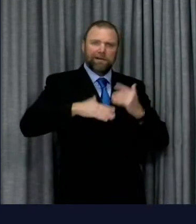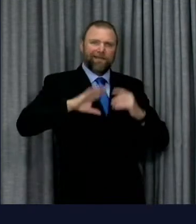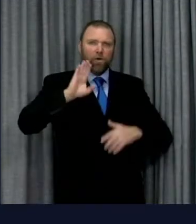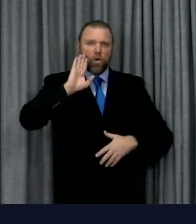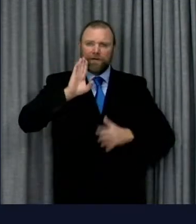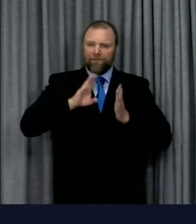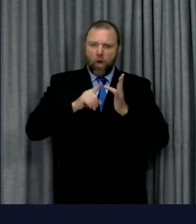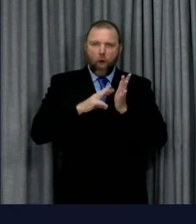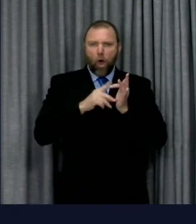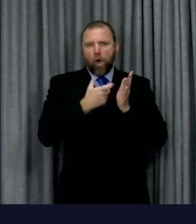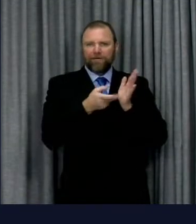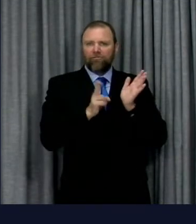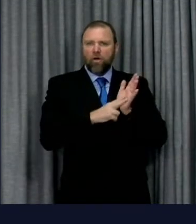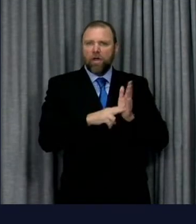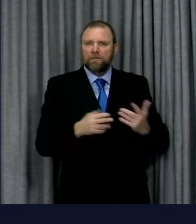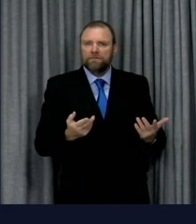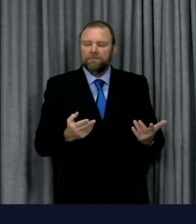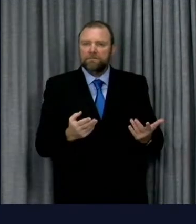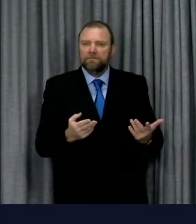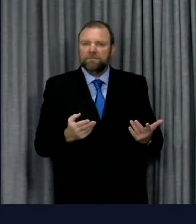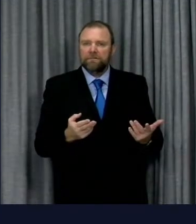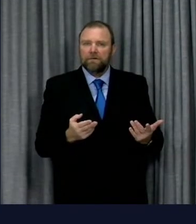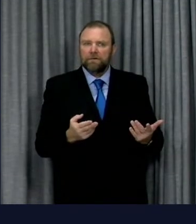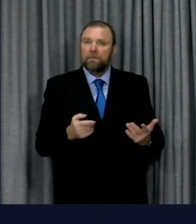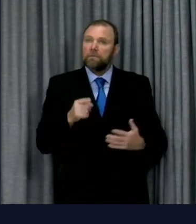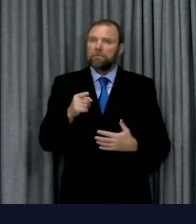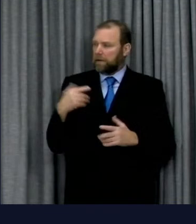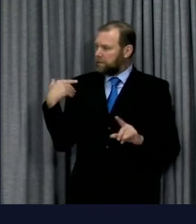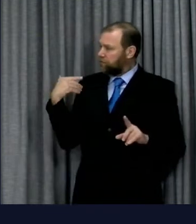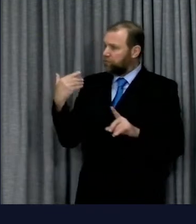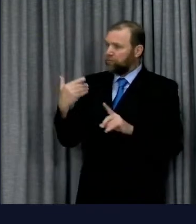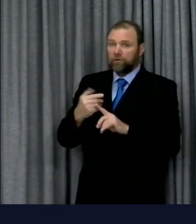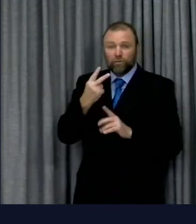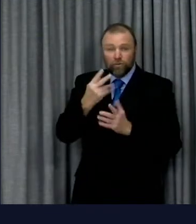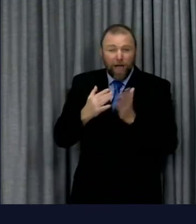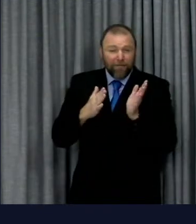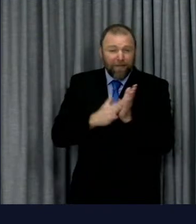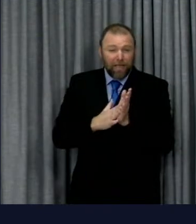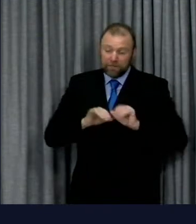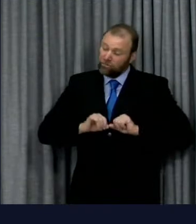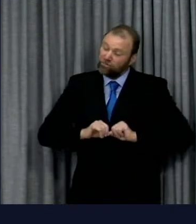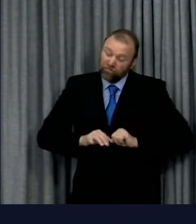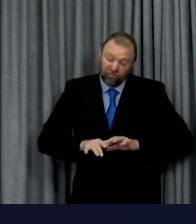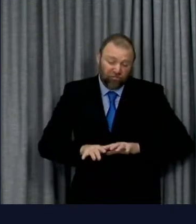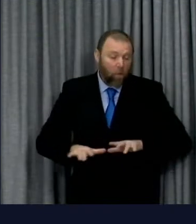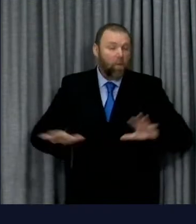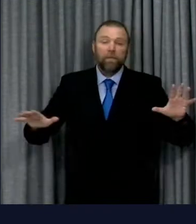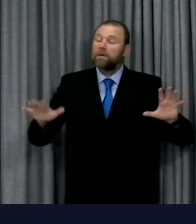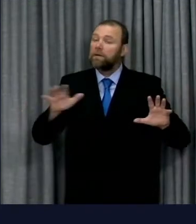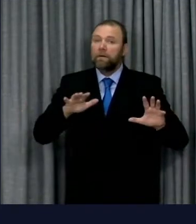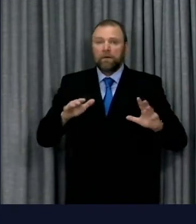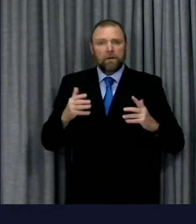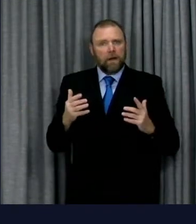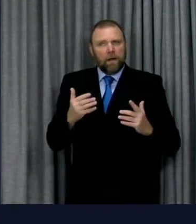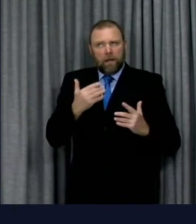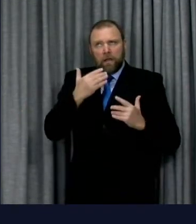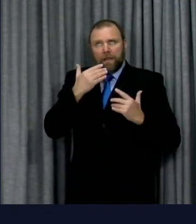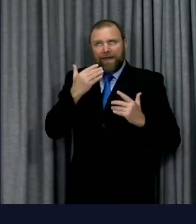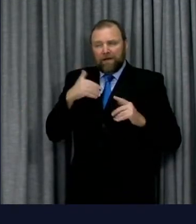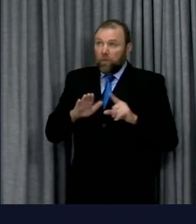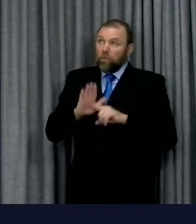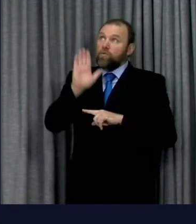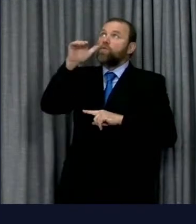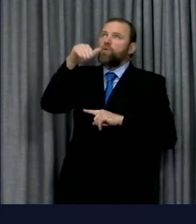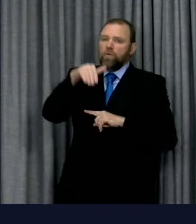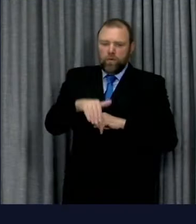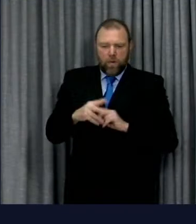the Omicron variant. And yet in that period, it has swept across our lives, and now thankfully is, we hope, sweeping out